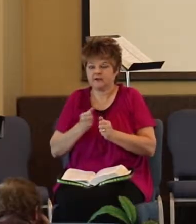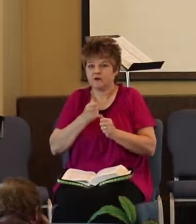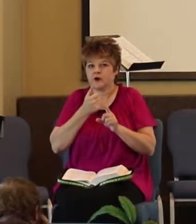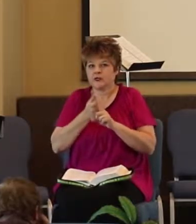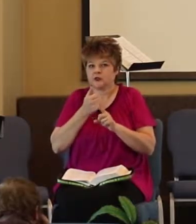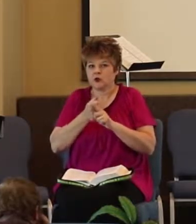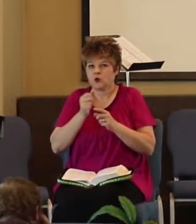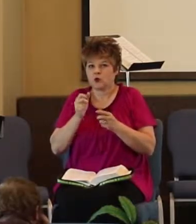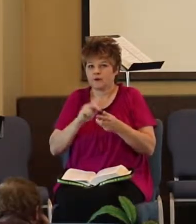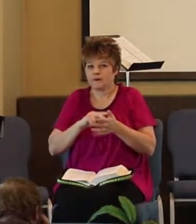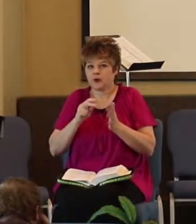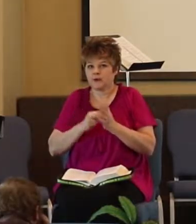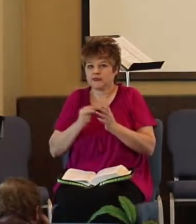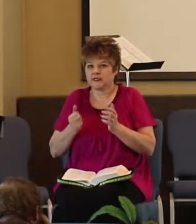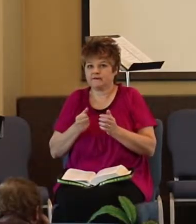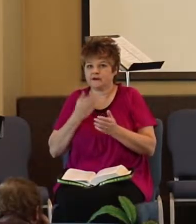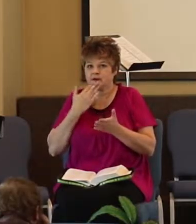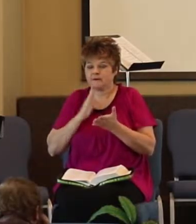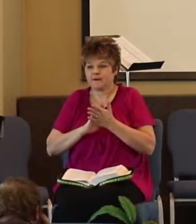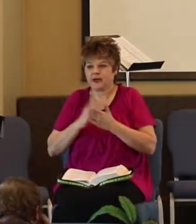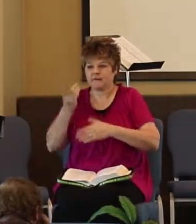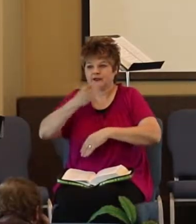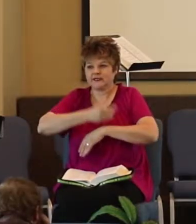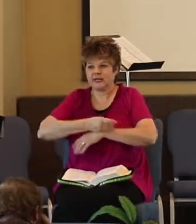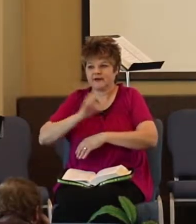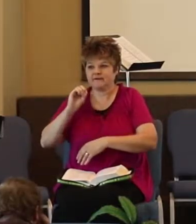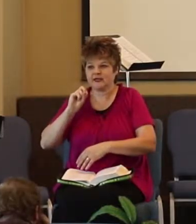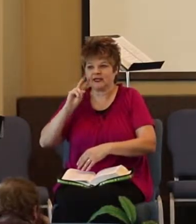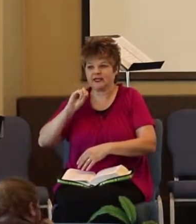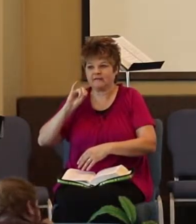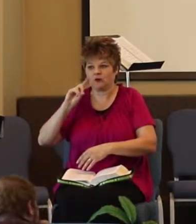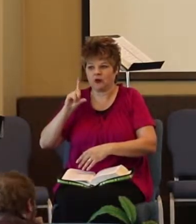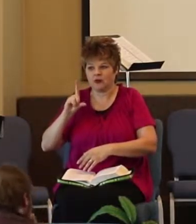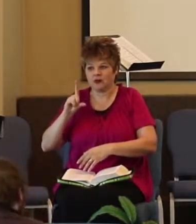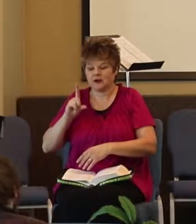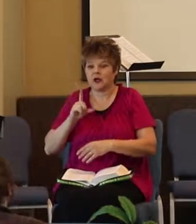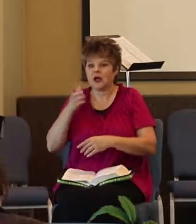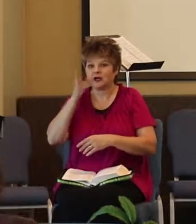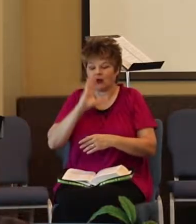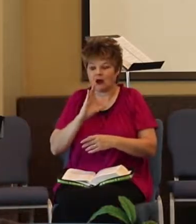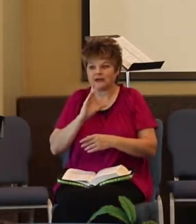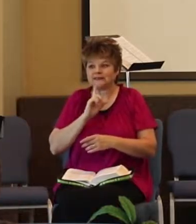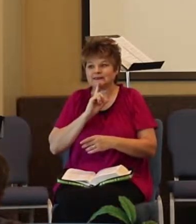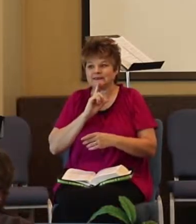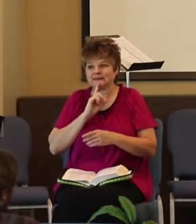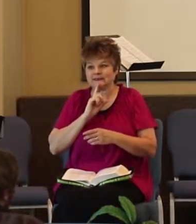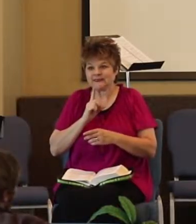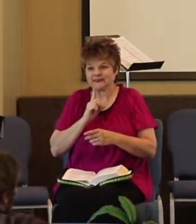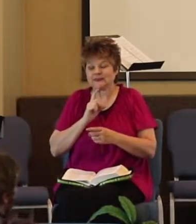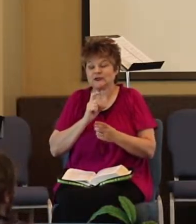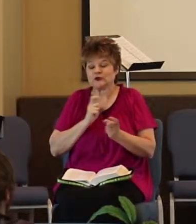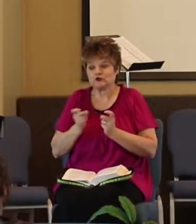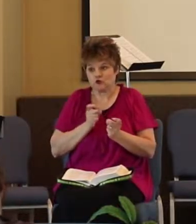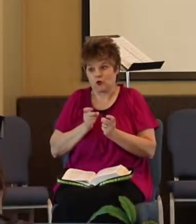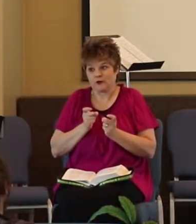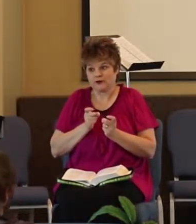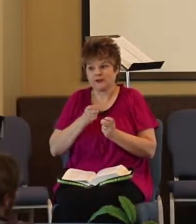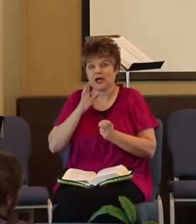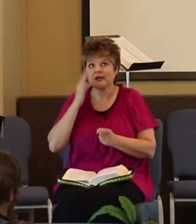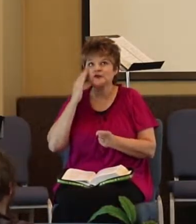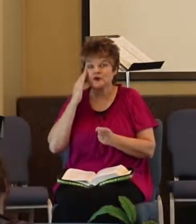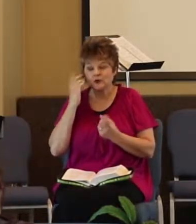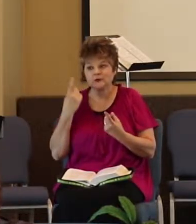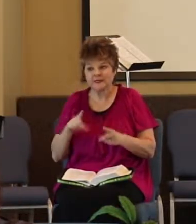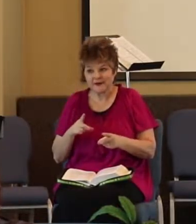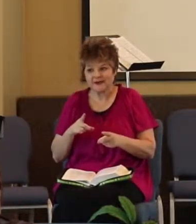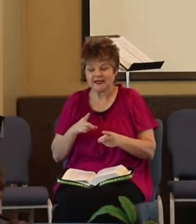purpose, even the wicked for the day of evil. God is in control. God knows what he's doing. He